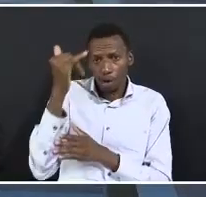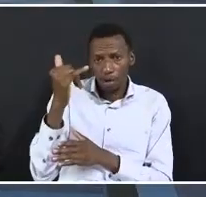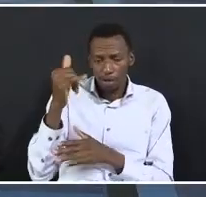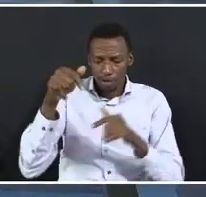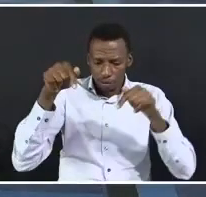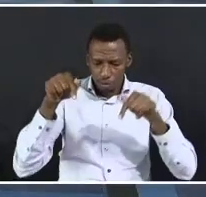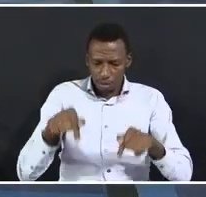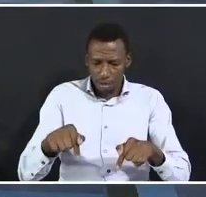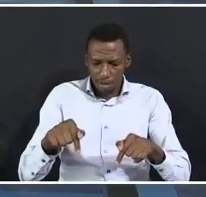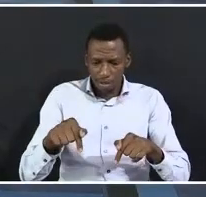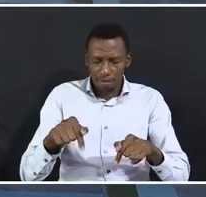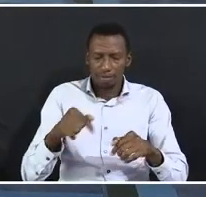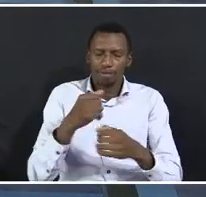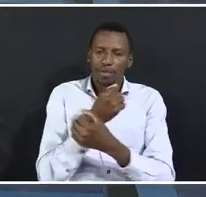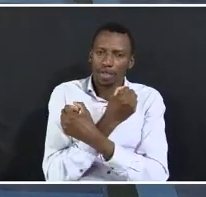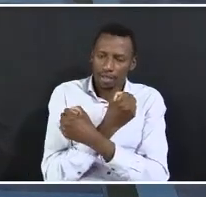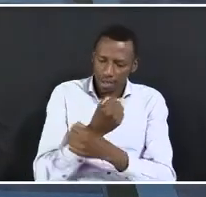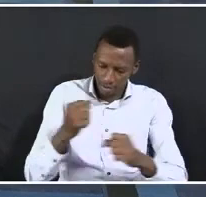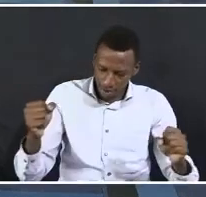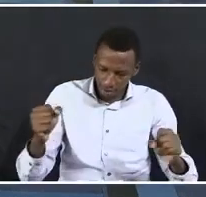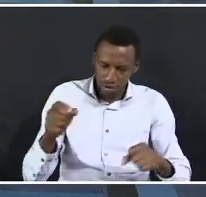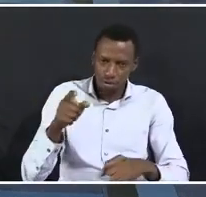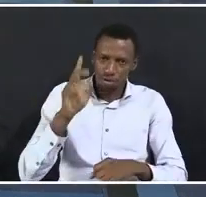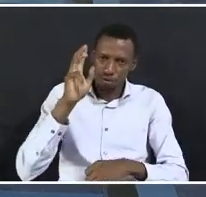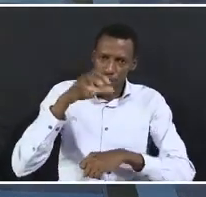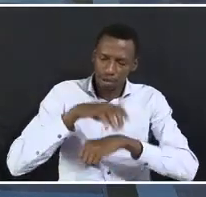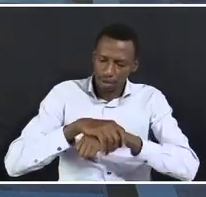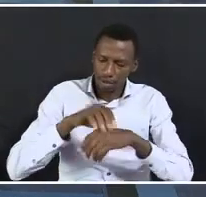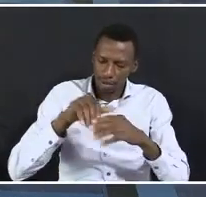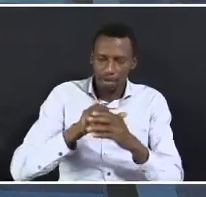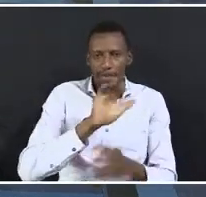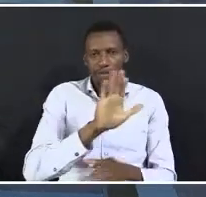Zacchaeus, salvation has come to your family.